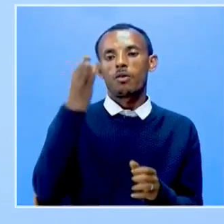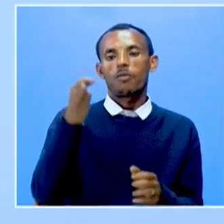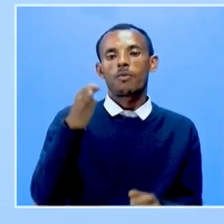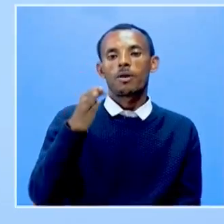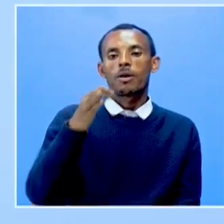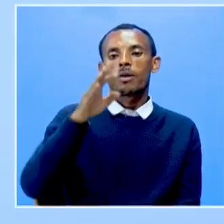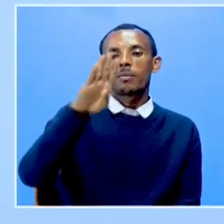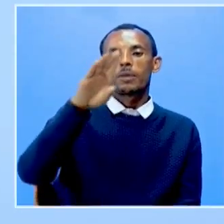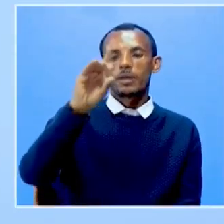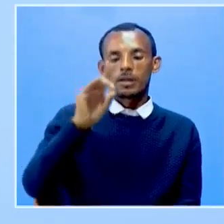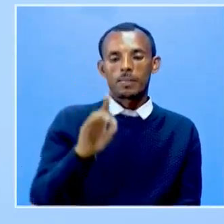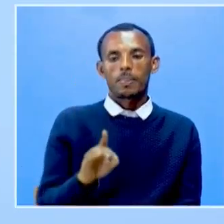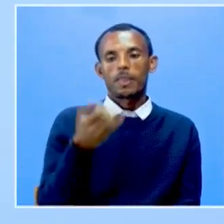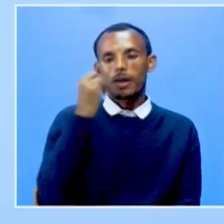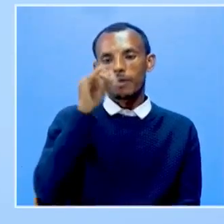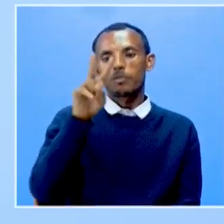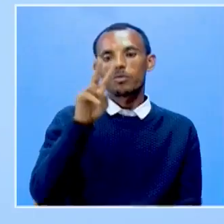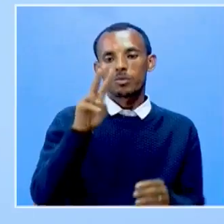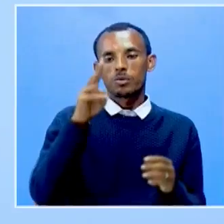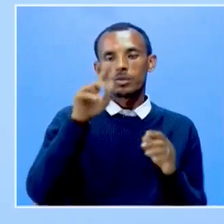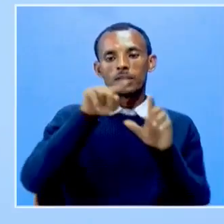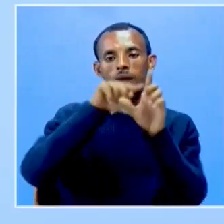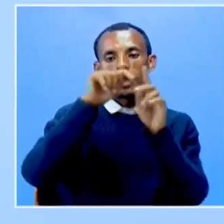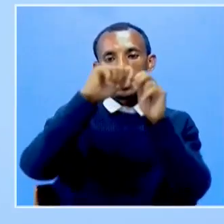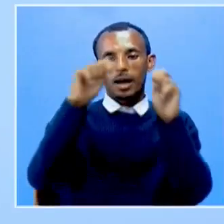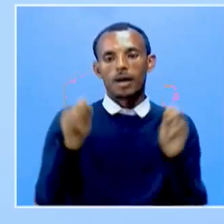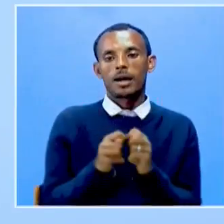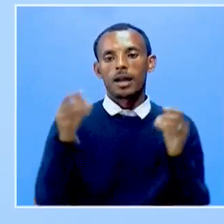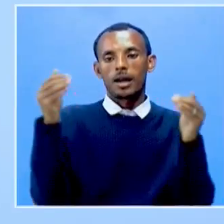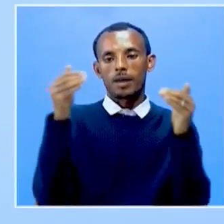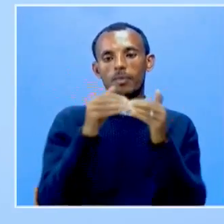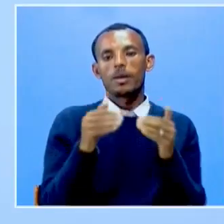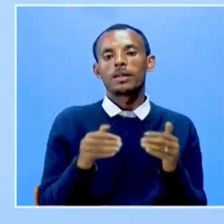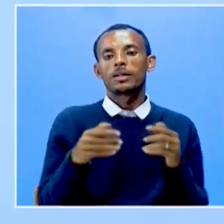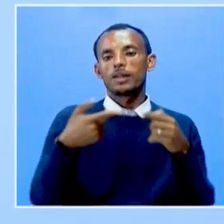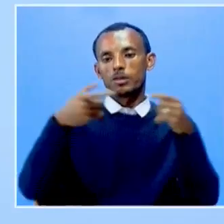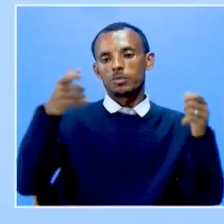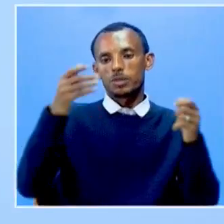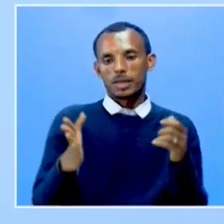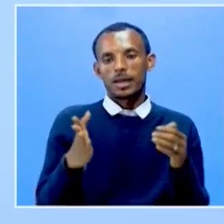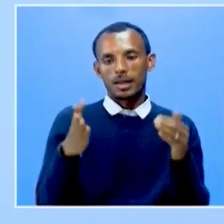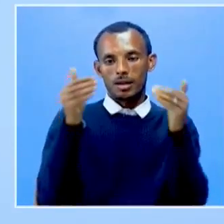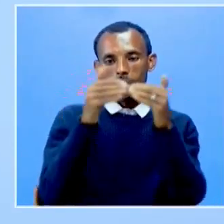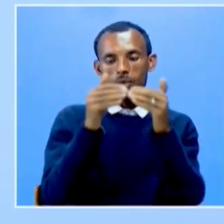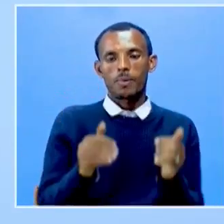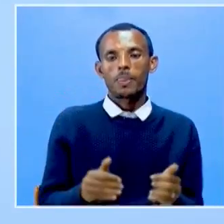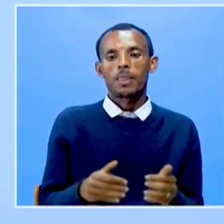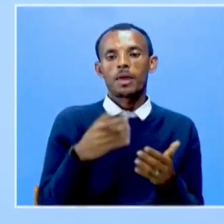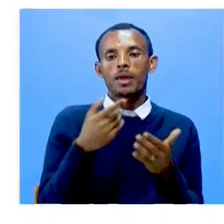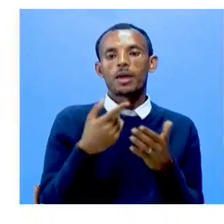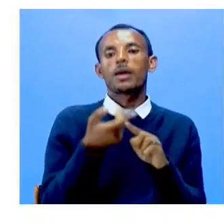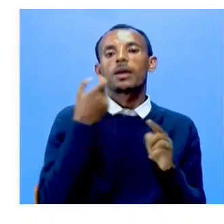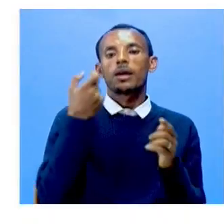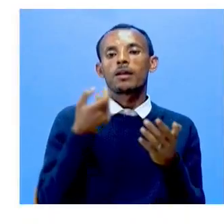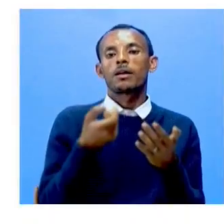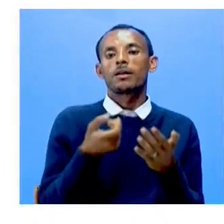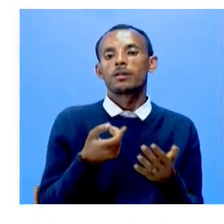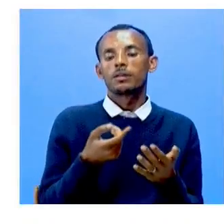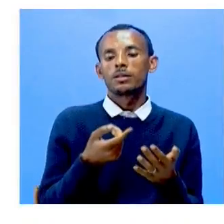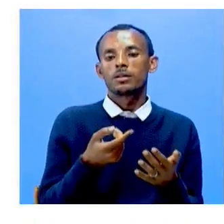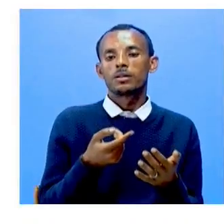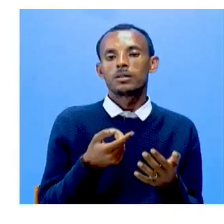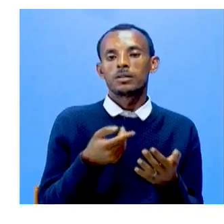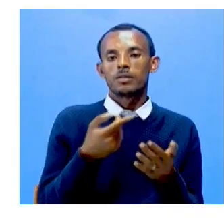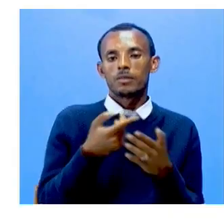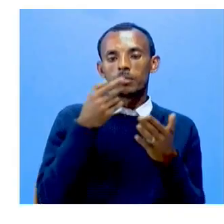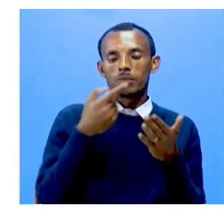two triangles are congruent, their corresponding sides also the same. So here one from this